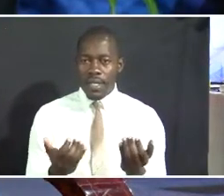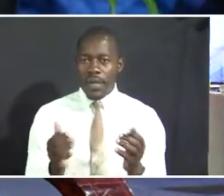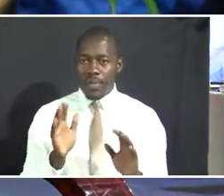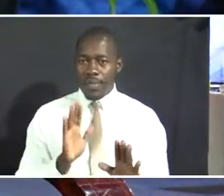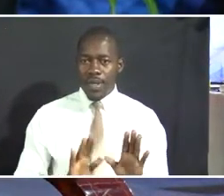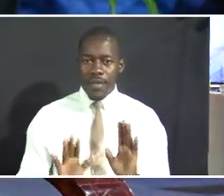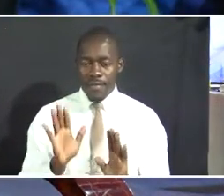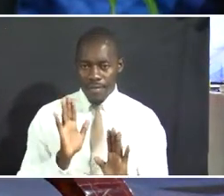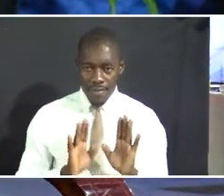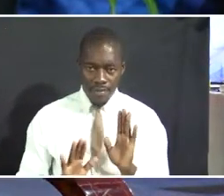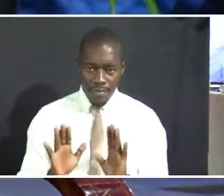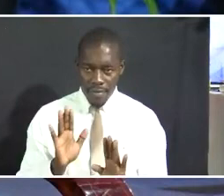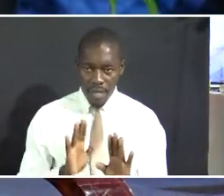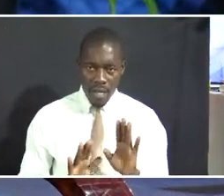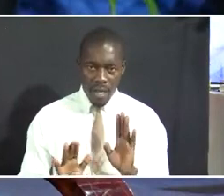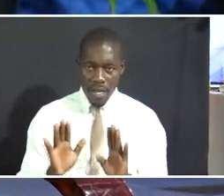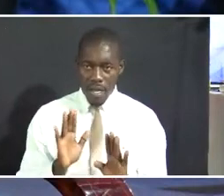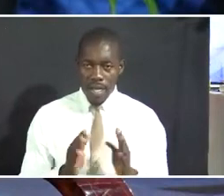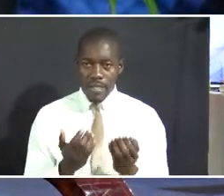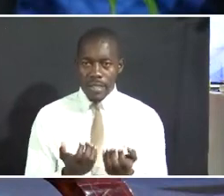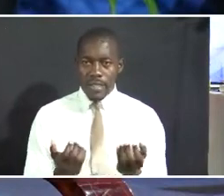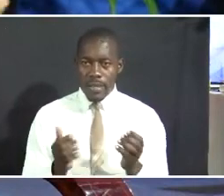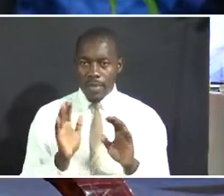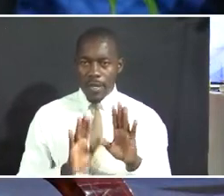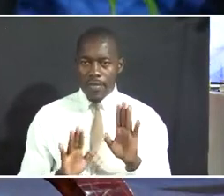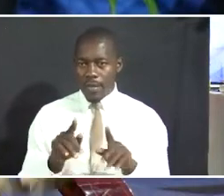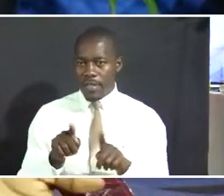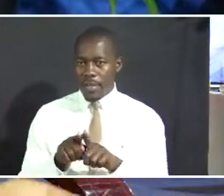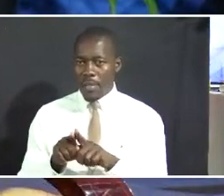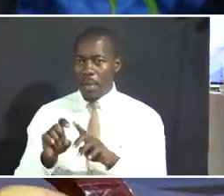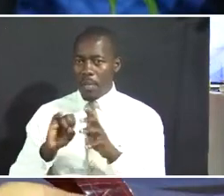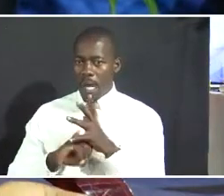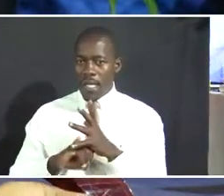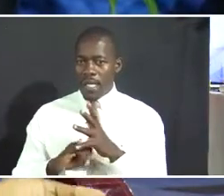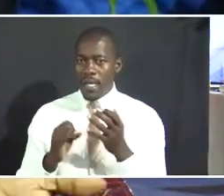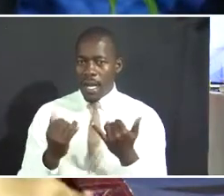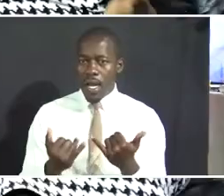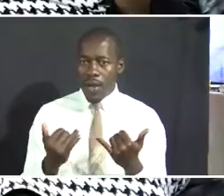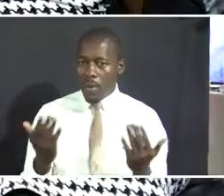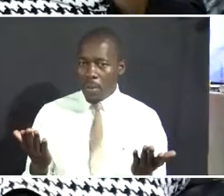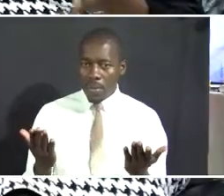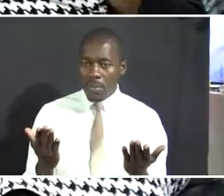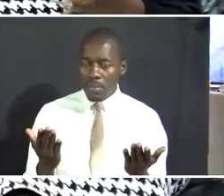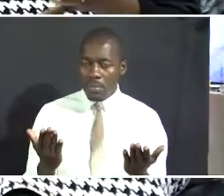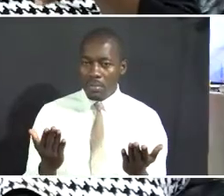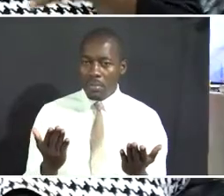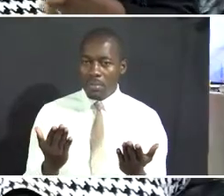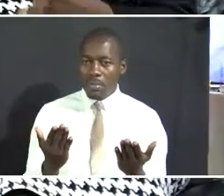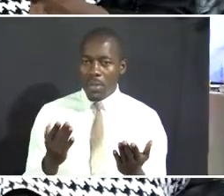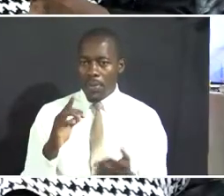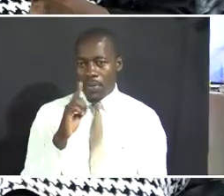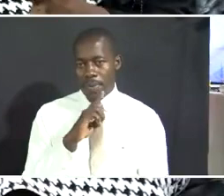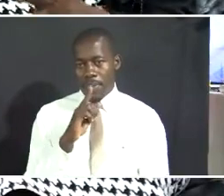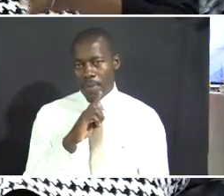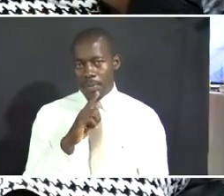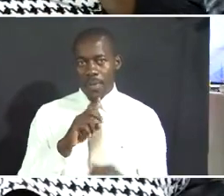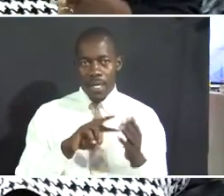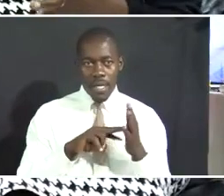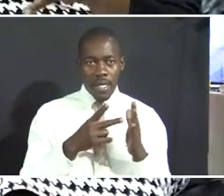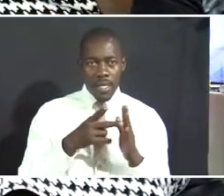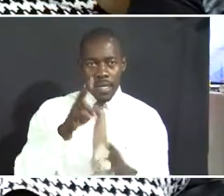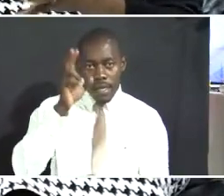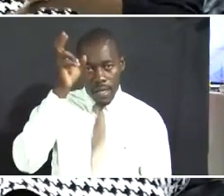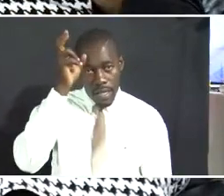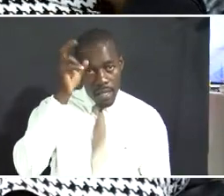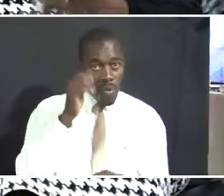the way people are behaving even in marriage, that is the work of the devil. But the only good thing is the